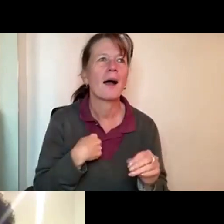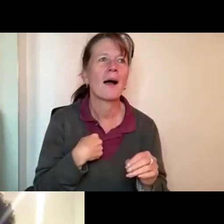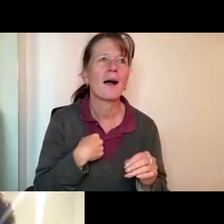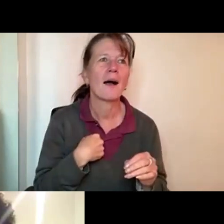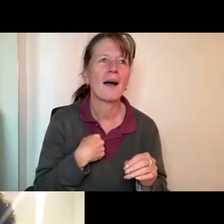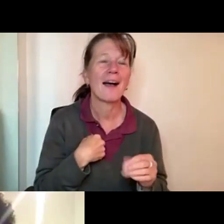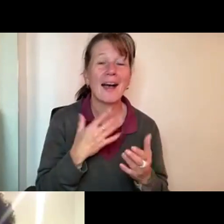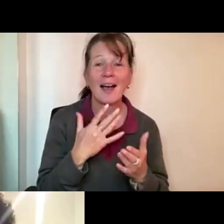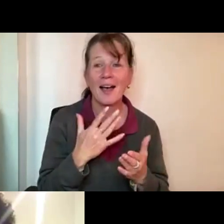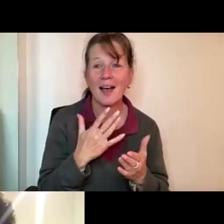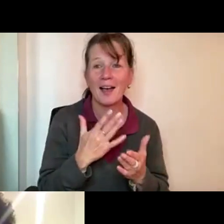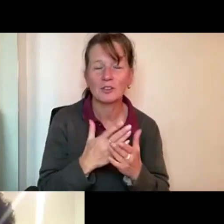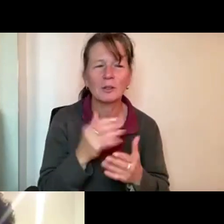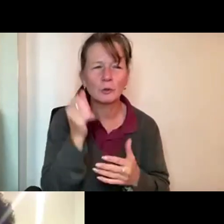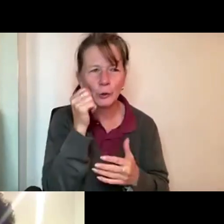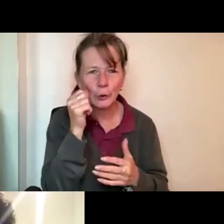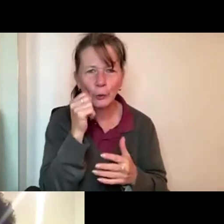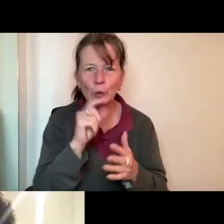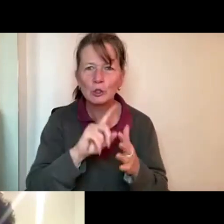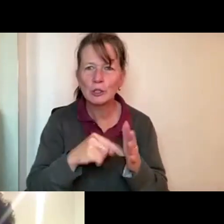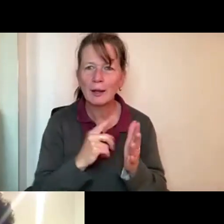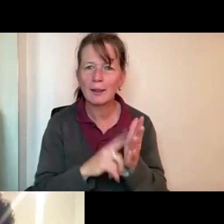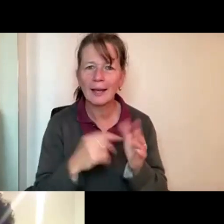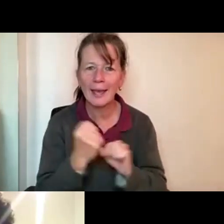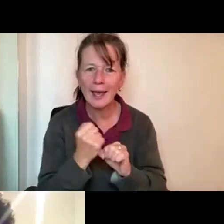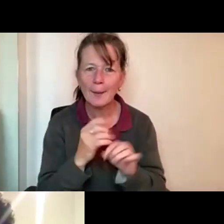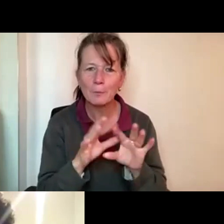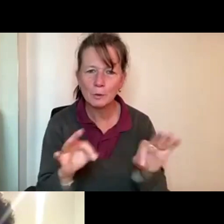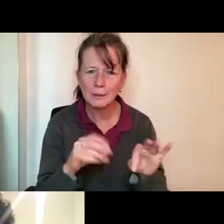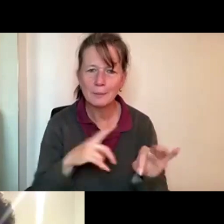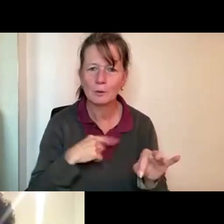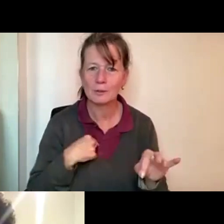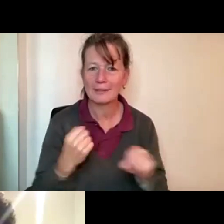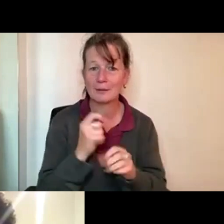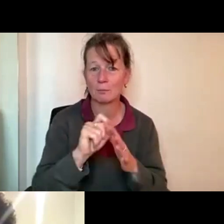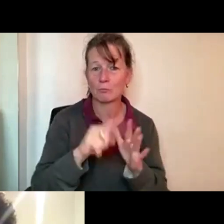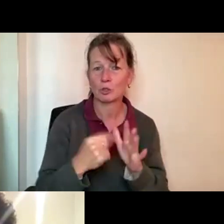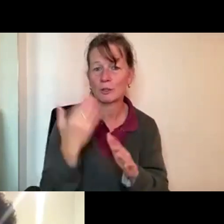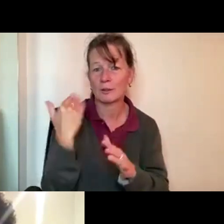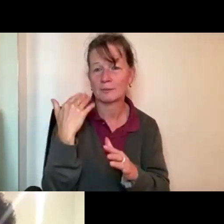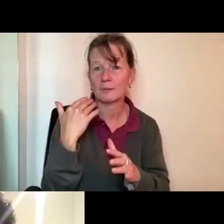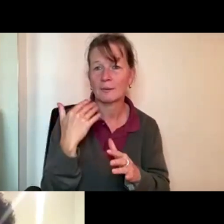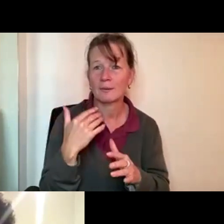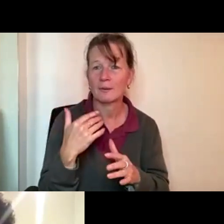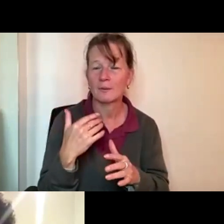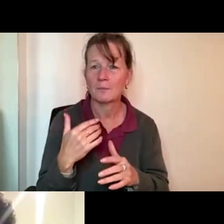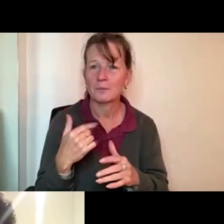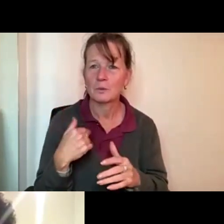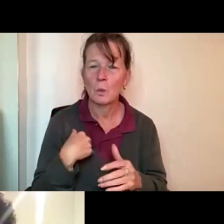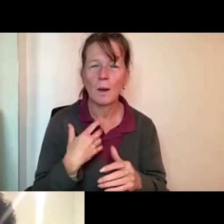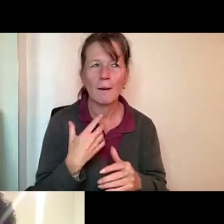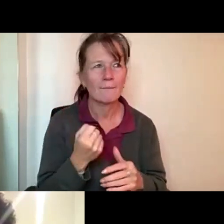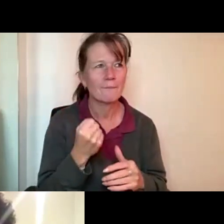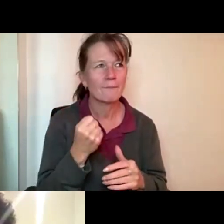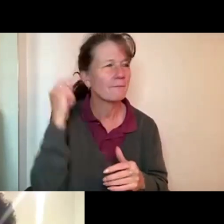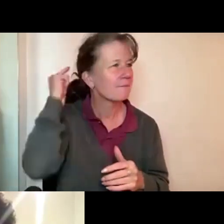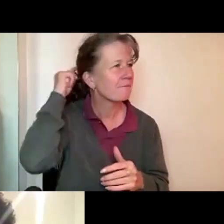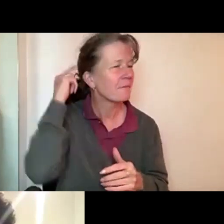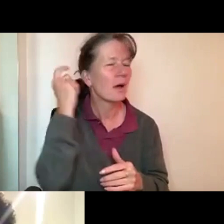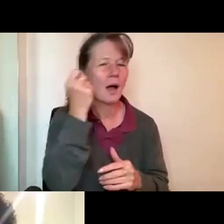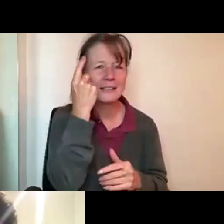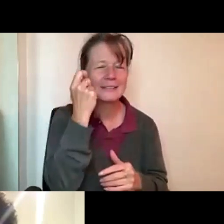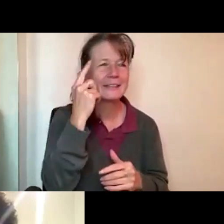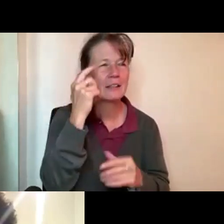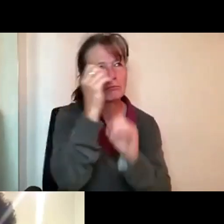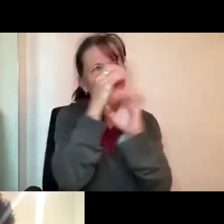I was familiar with Jacquette Laguerre's music already because I did the project as a student with her music. So I had this idea and insight